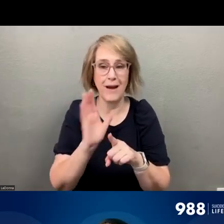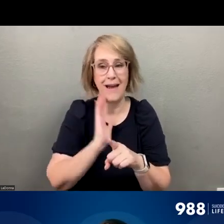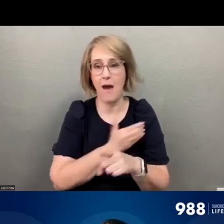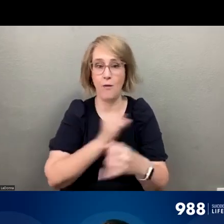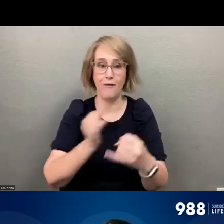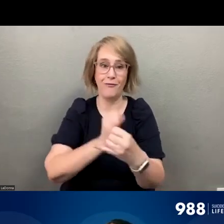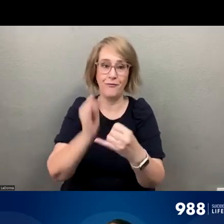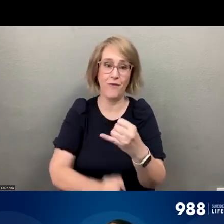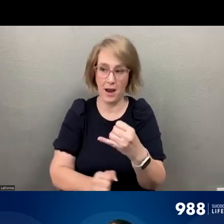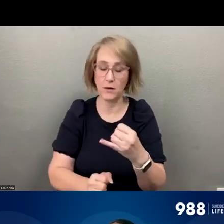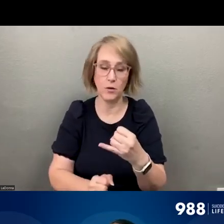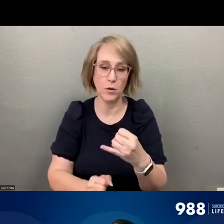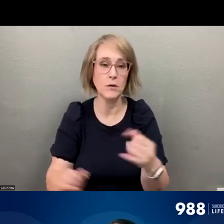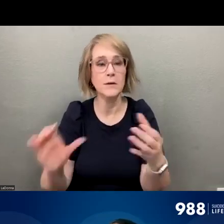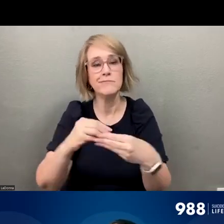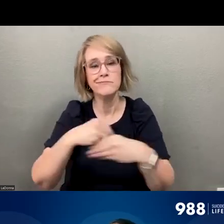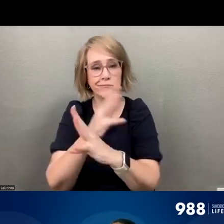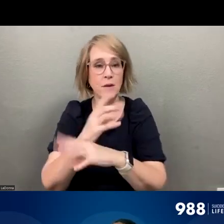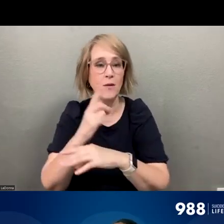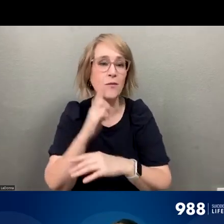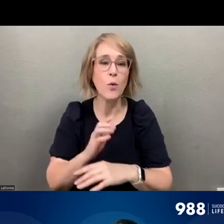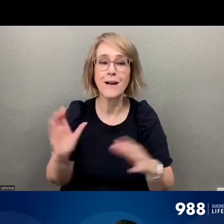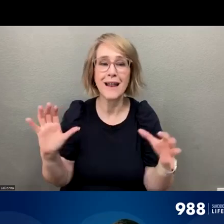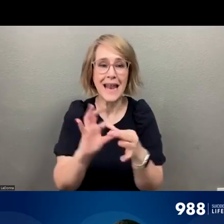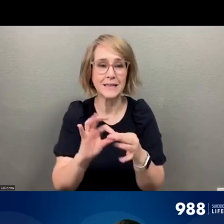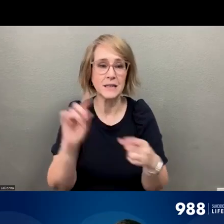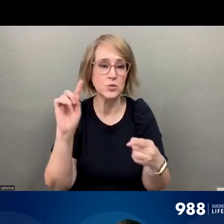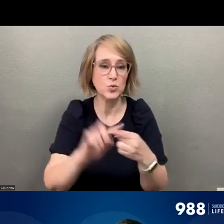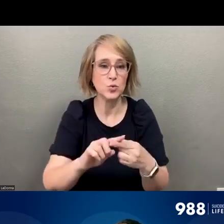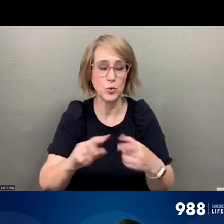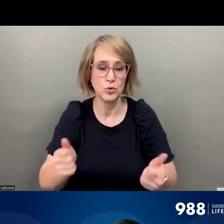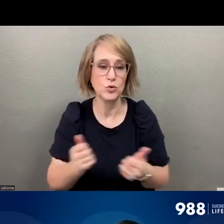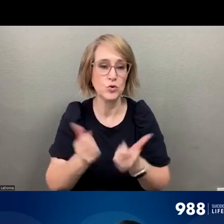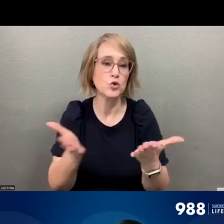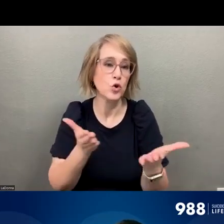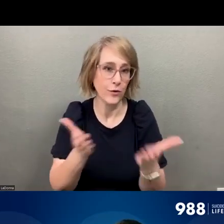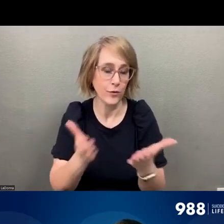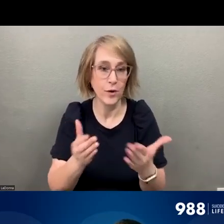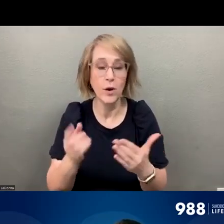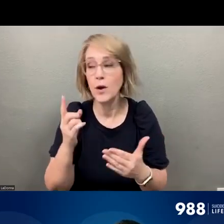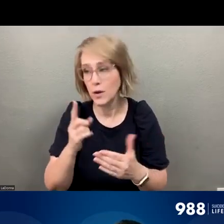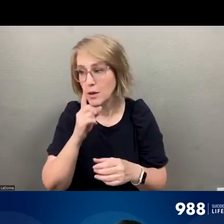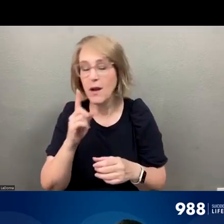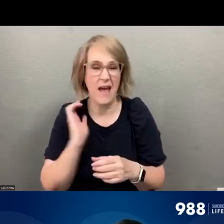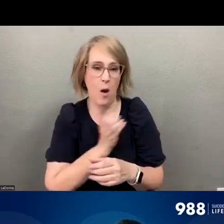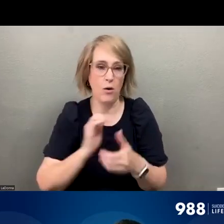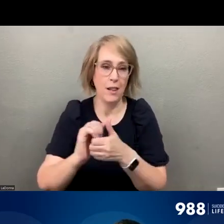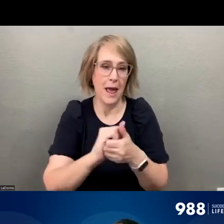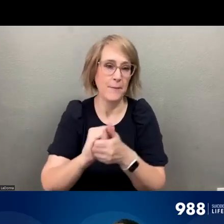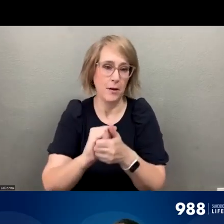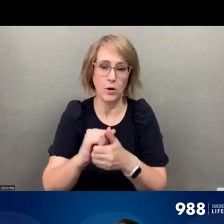very first iteration of the Connecting to Serve, Promising Practices for 988 and 911 Collaboration